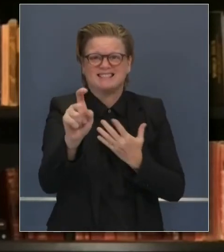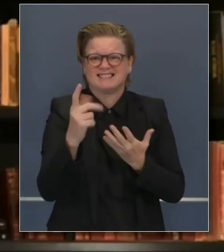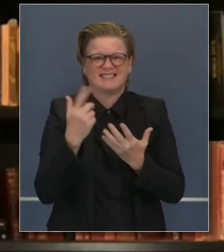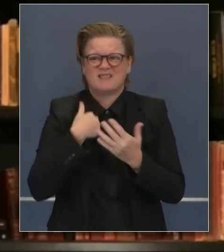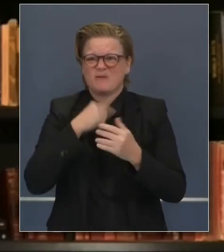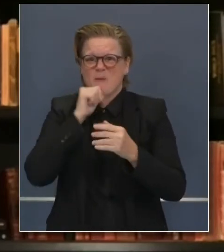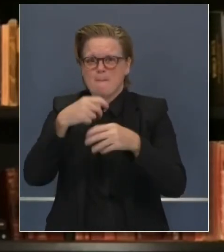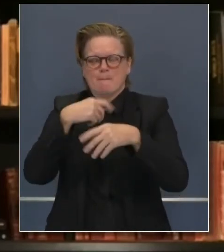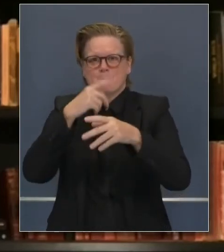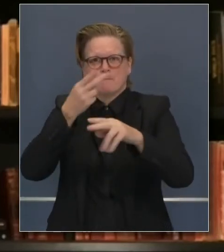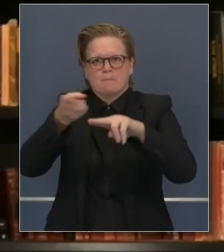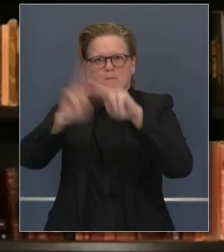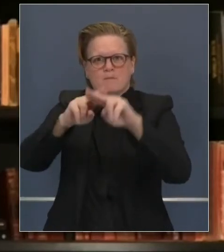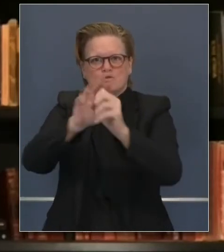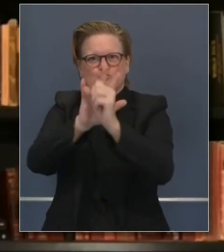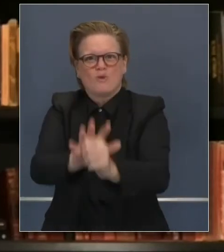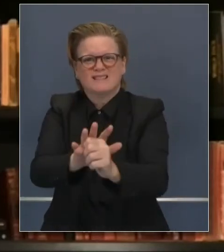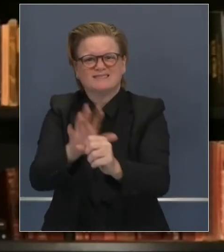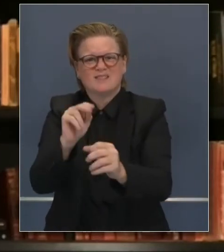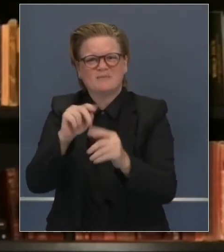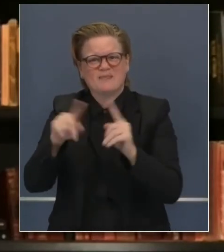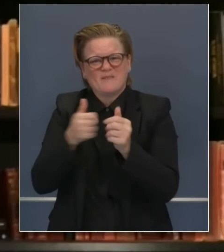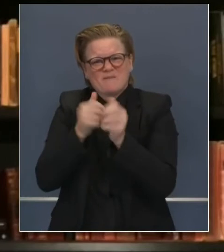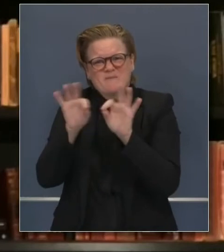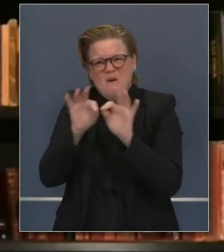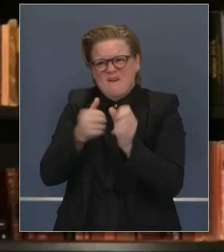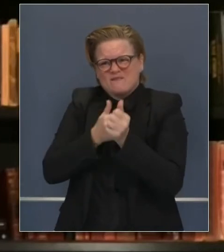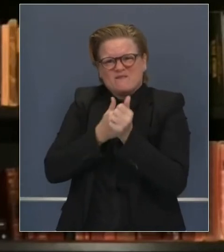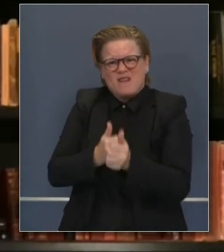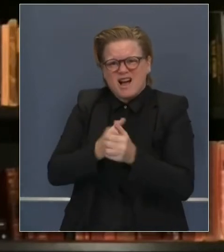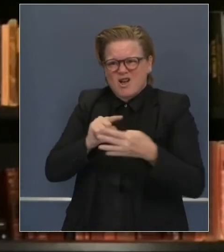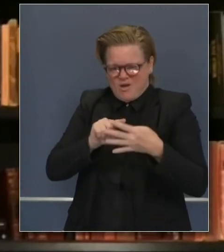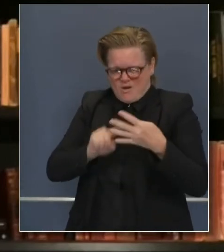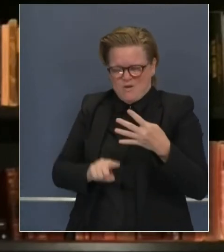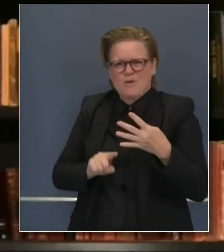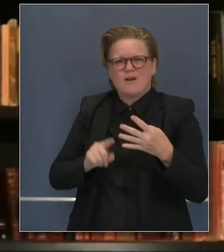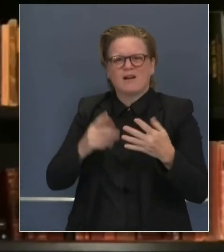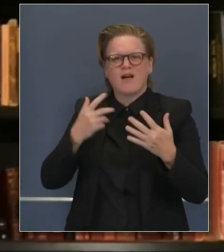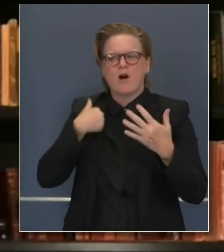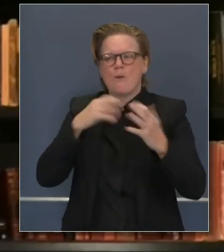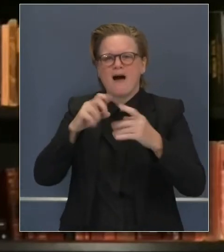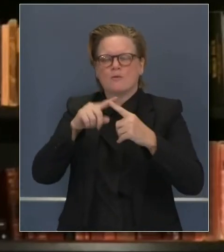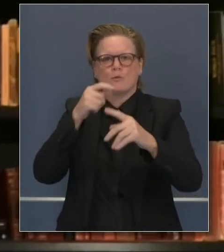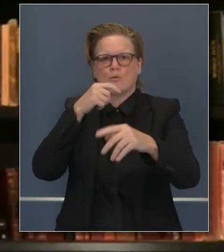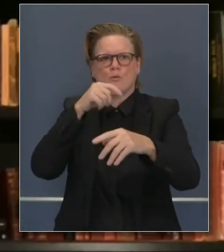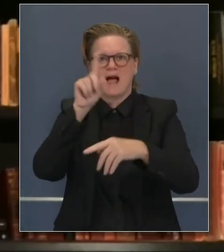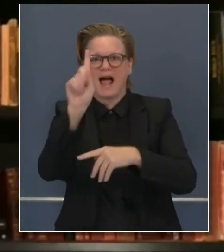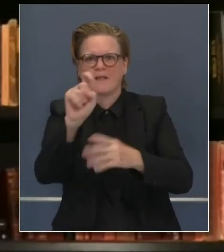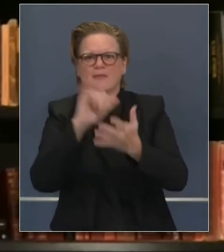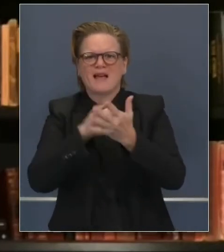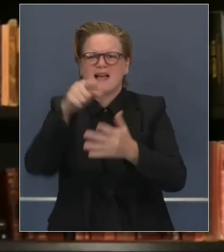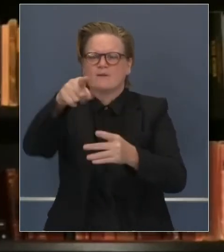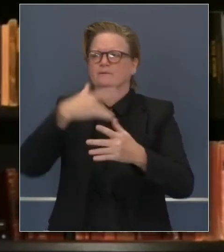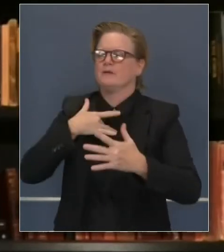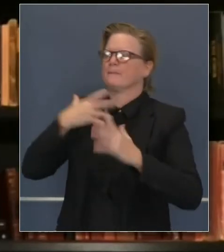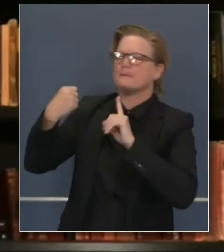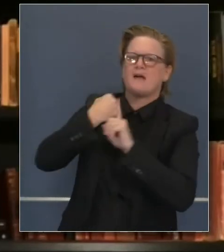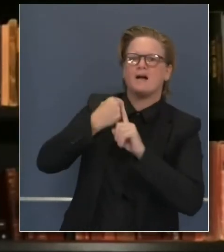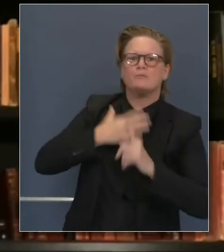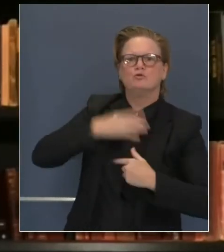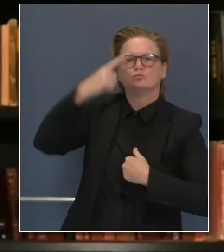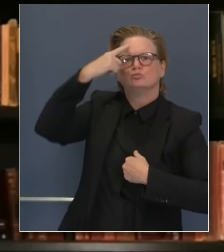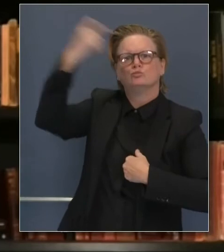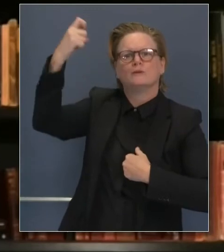impact this has on your dreams, particularly small businessmen and women. I have deep respect, admiration,